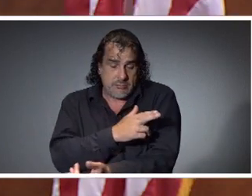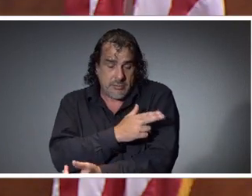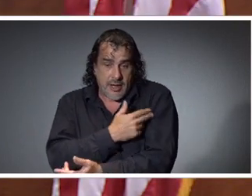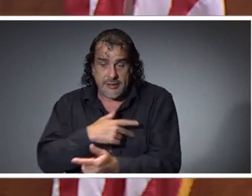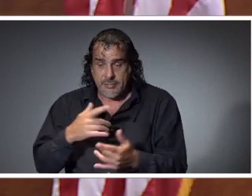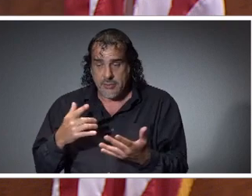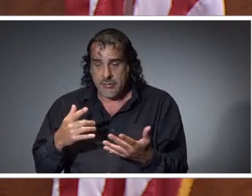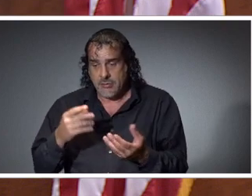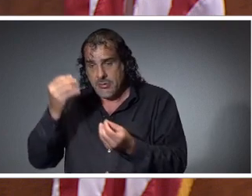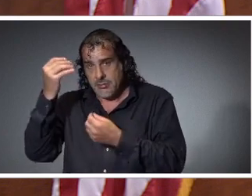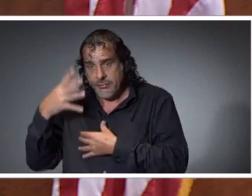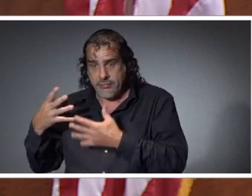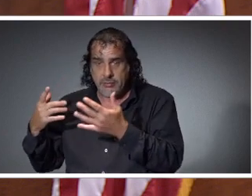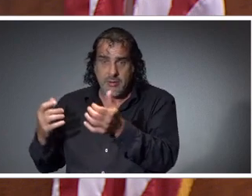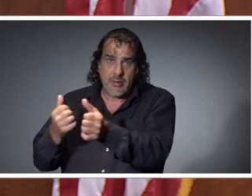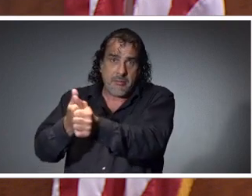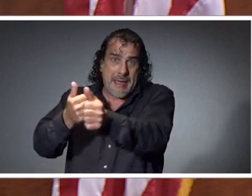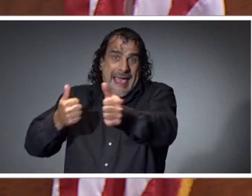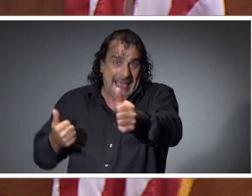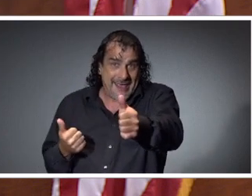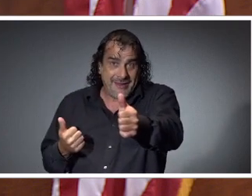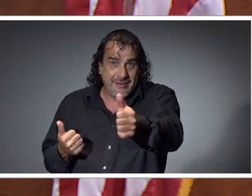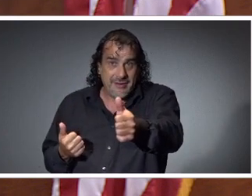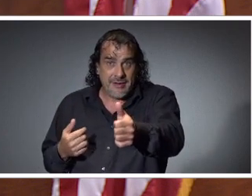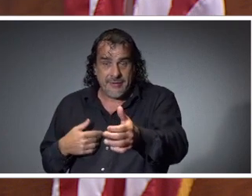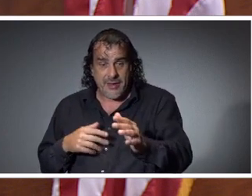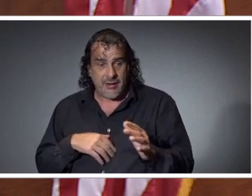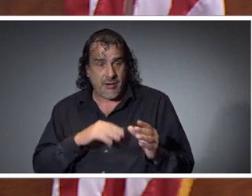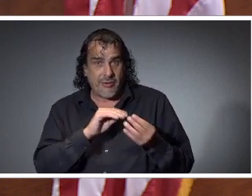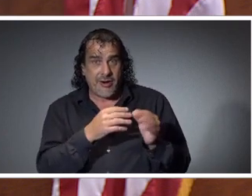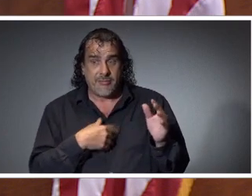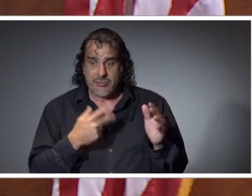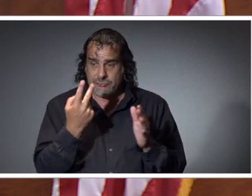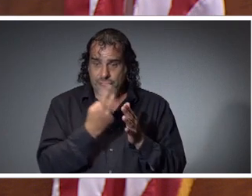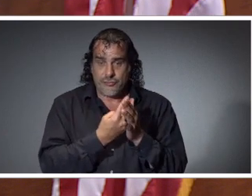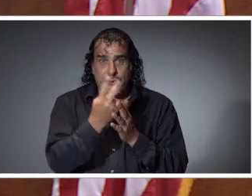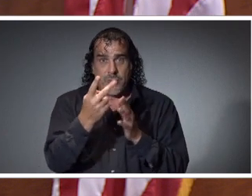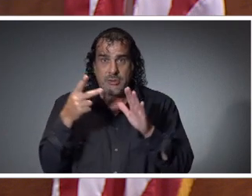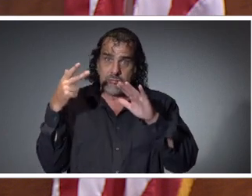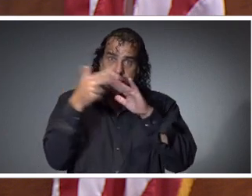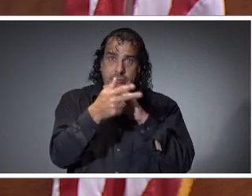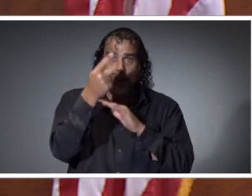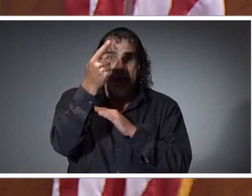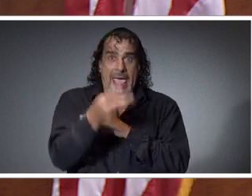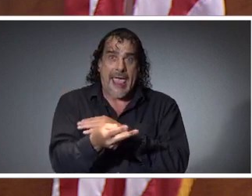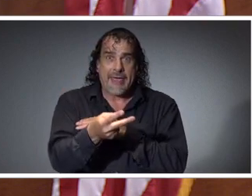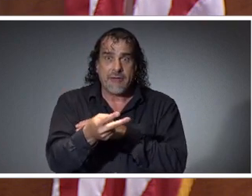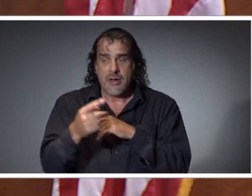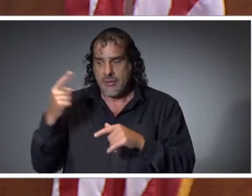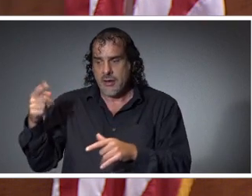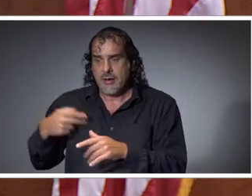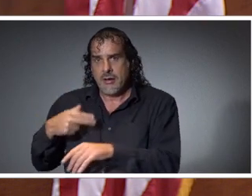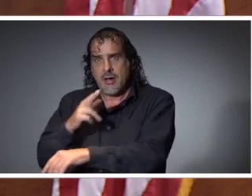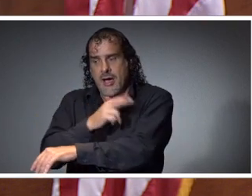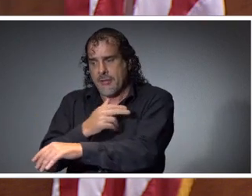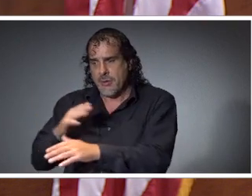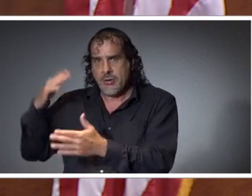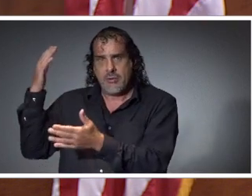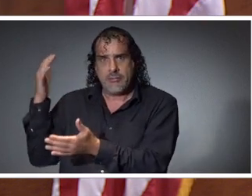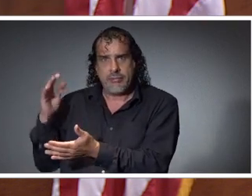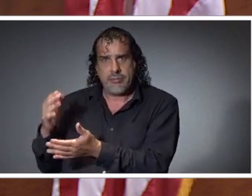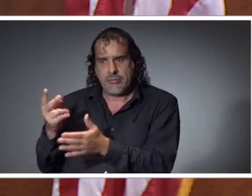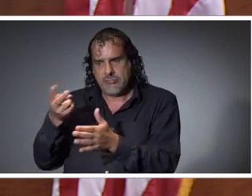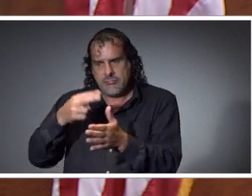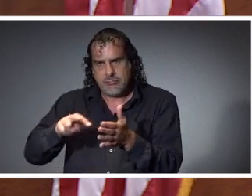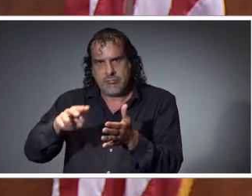that our numbers have been cut in half in the last 2 weeks. I am hopeful that our hospitalizations will continue to fall, at least through the next couple of weeks, not